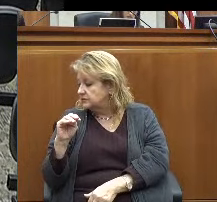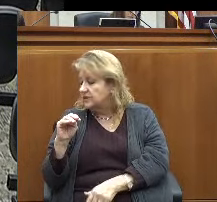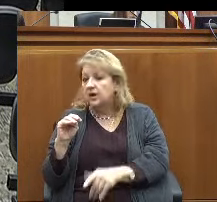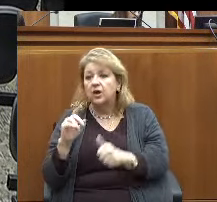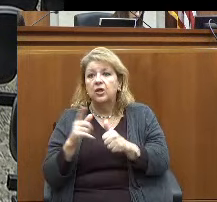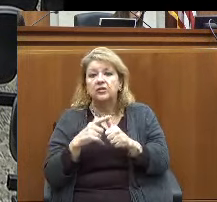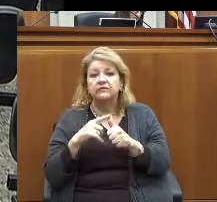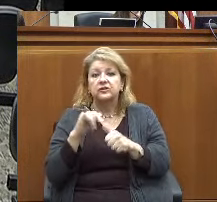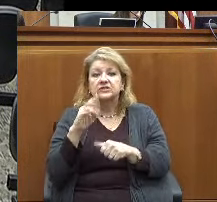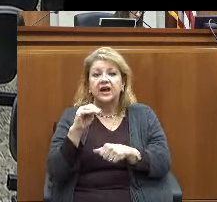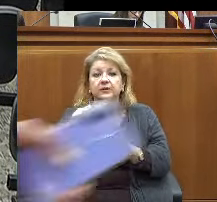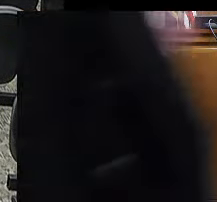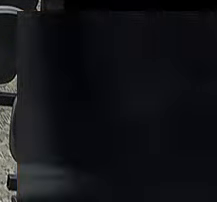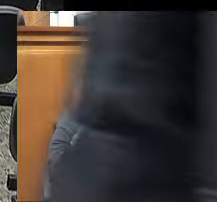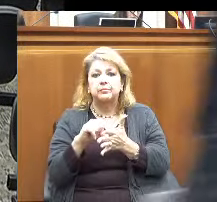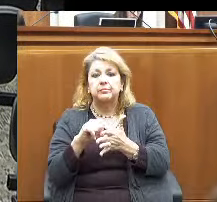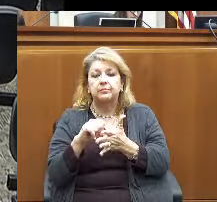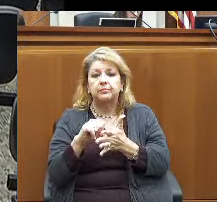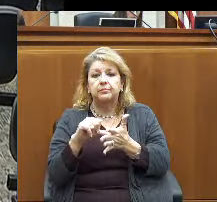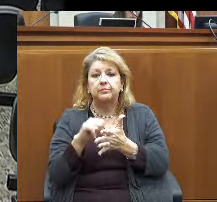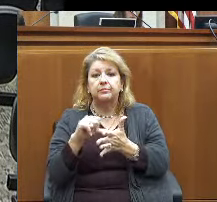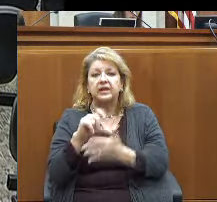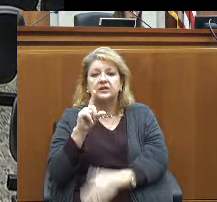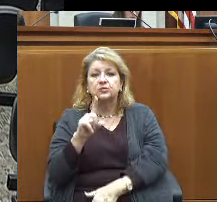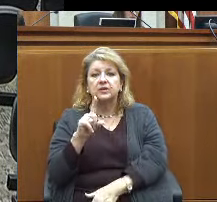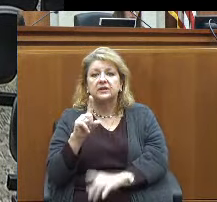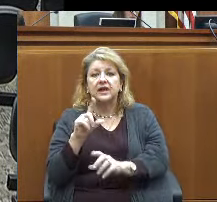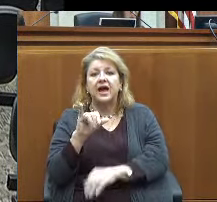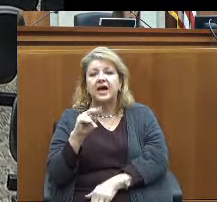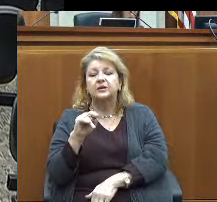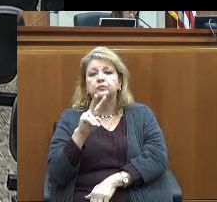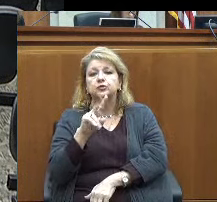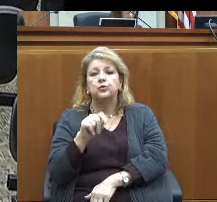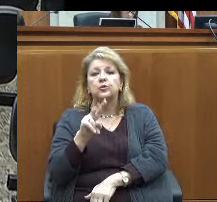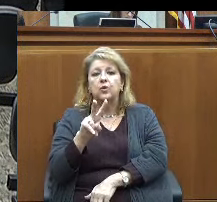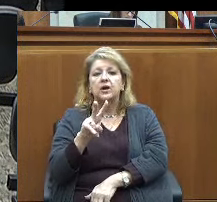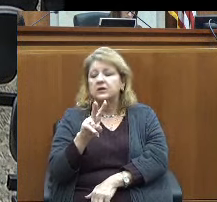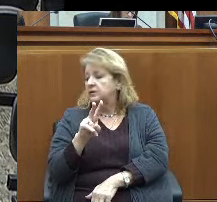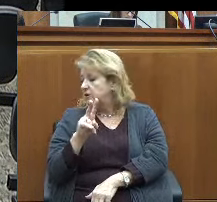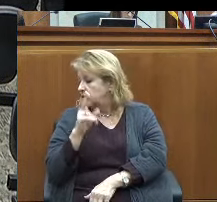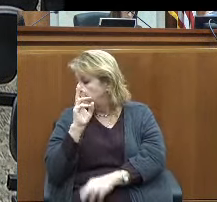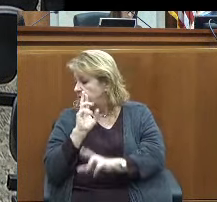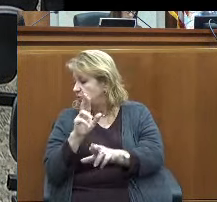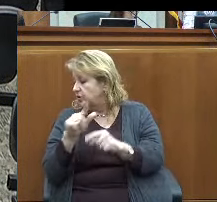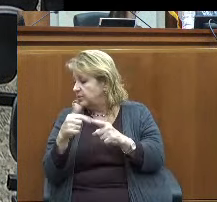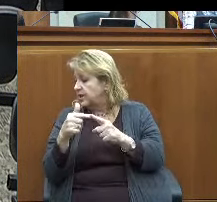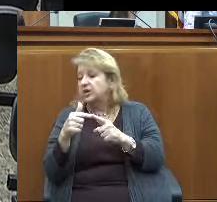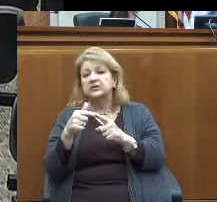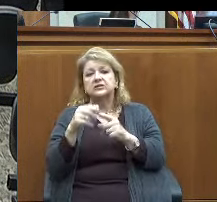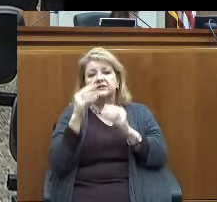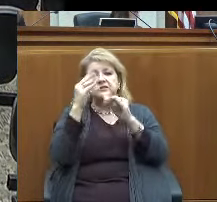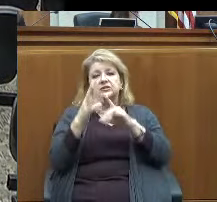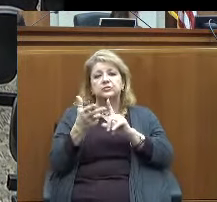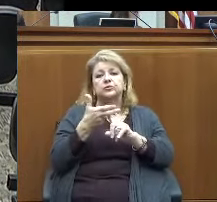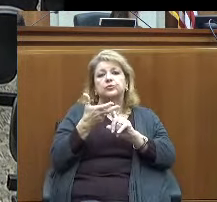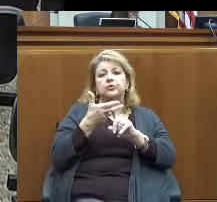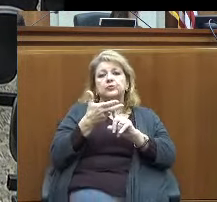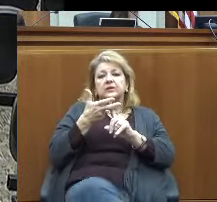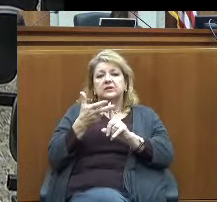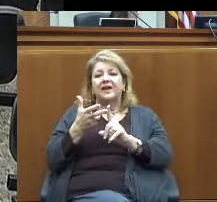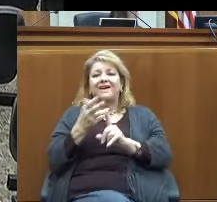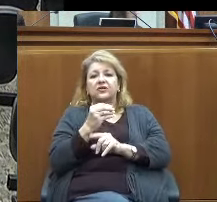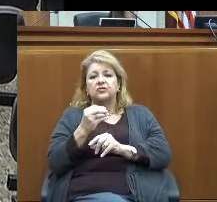Your first item is on page 1, item 2.1, consideration of an update report regarding the teacher recruitment, retention, and recovery task